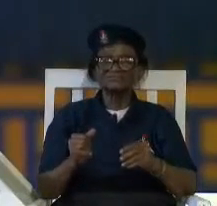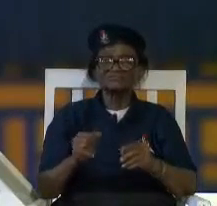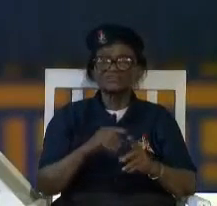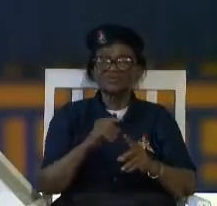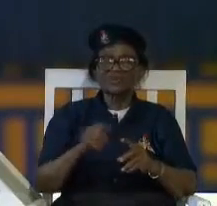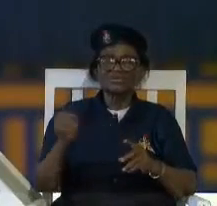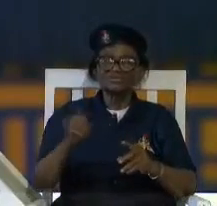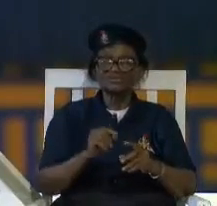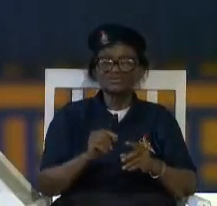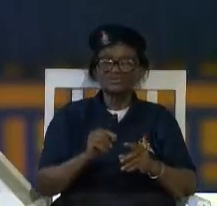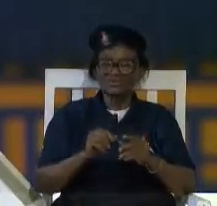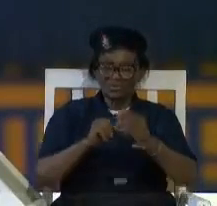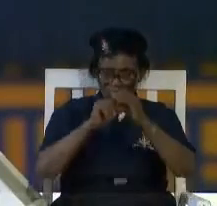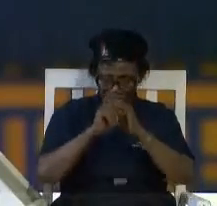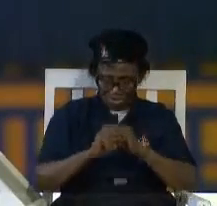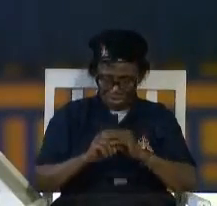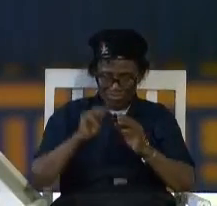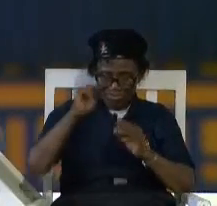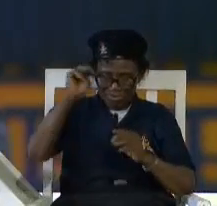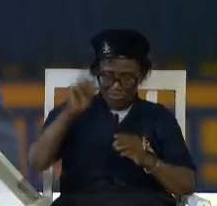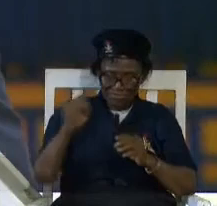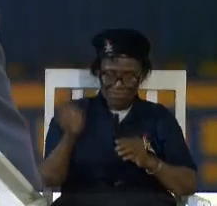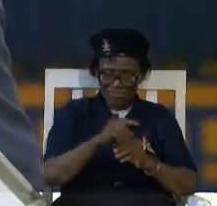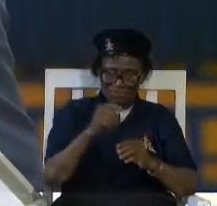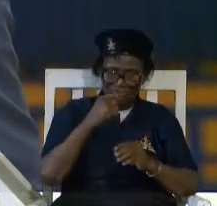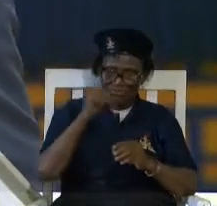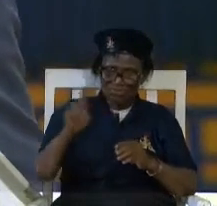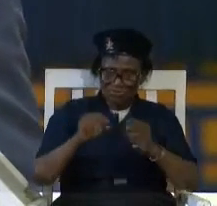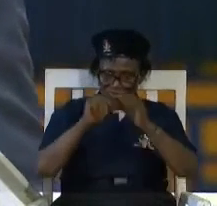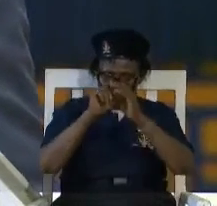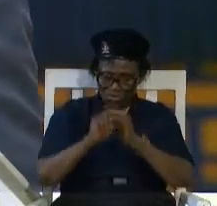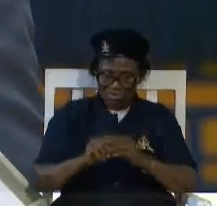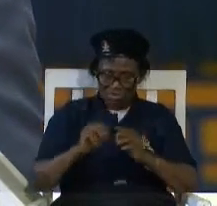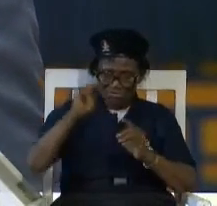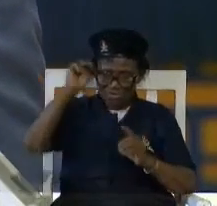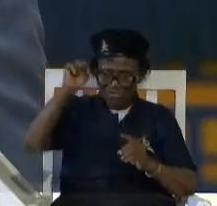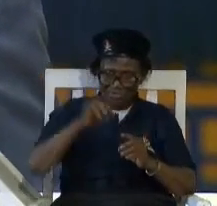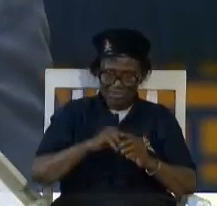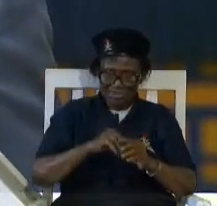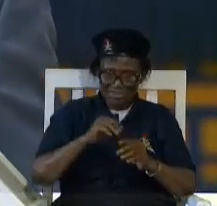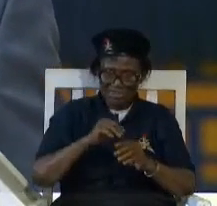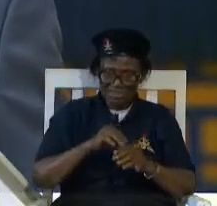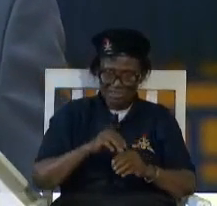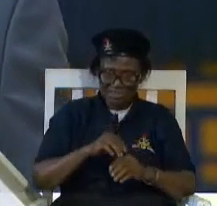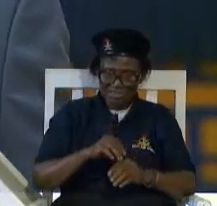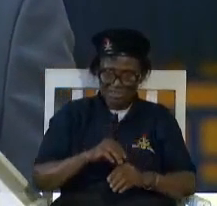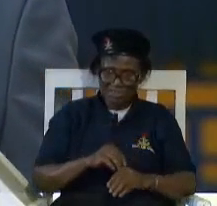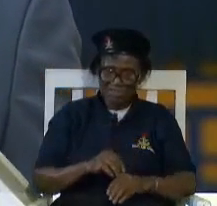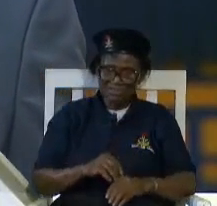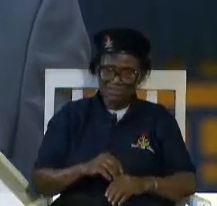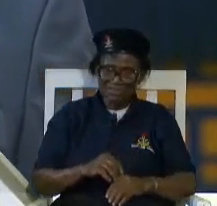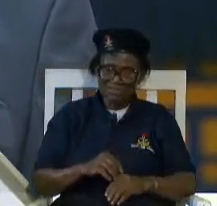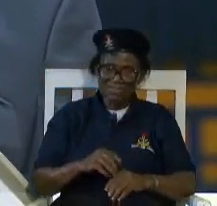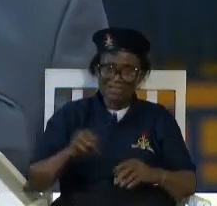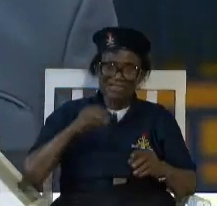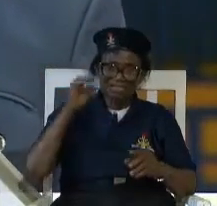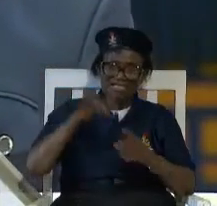When you worship him, you must worship him in spirit and in truth.